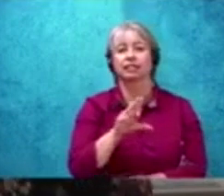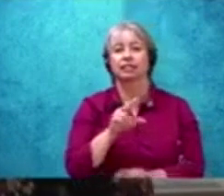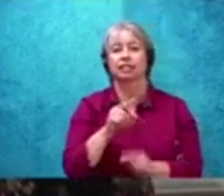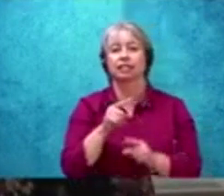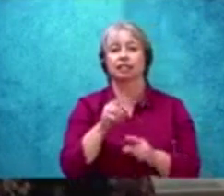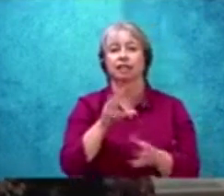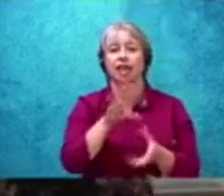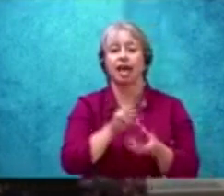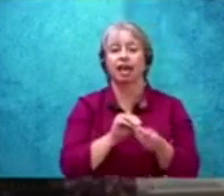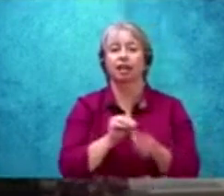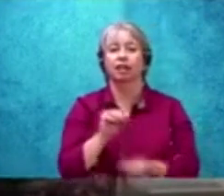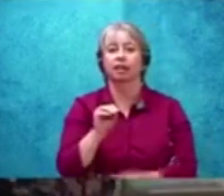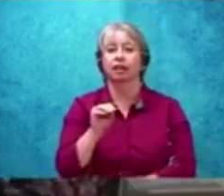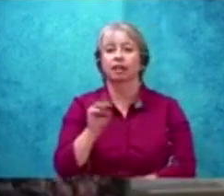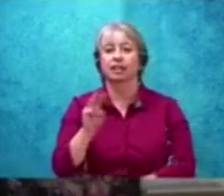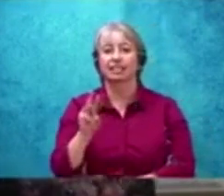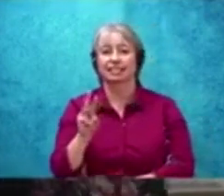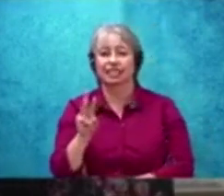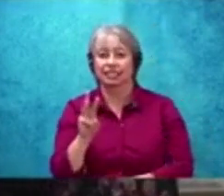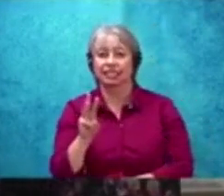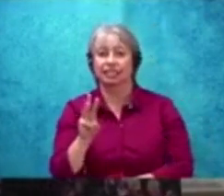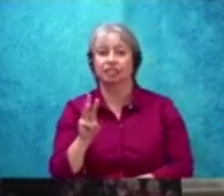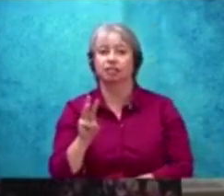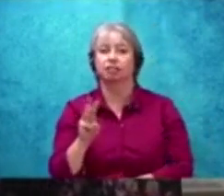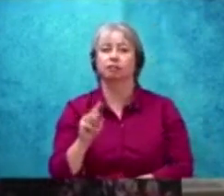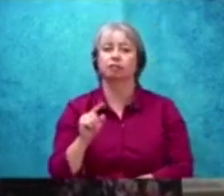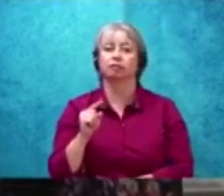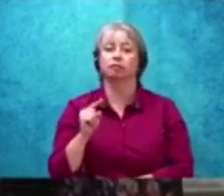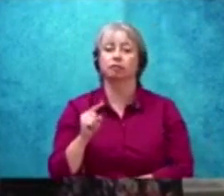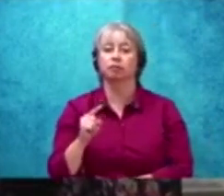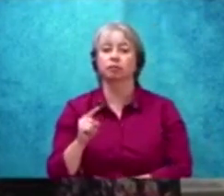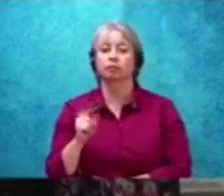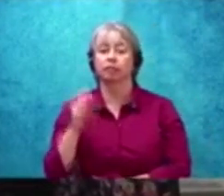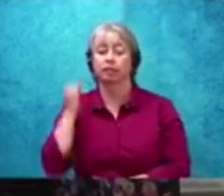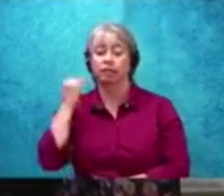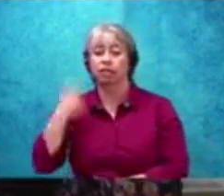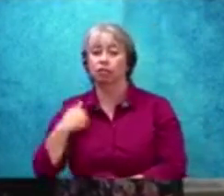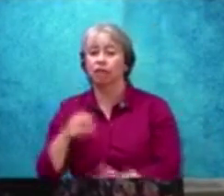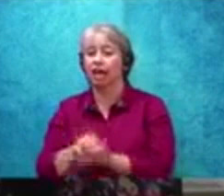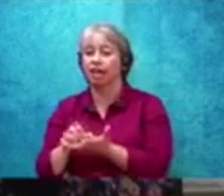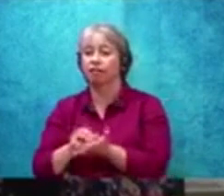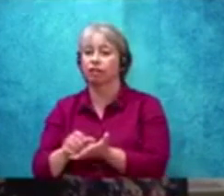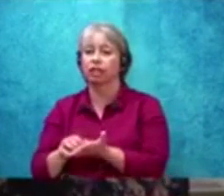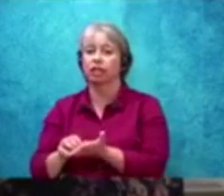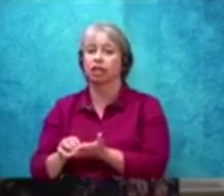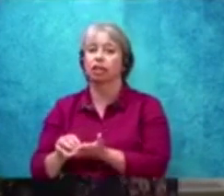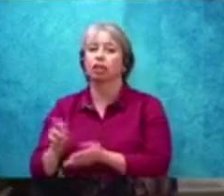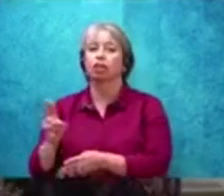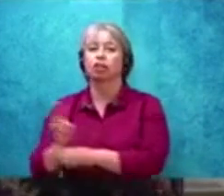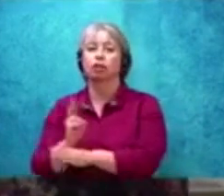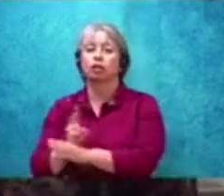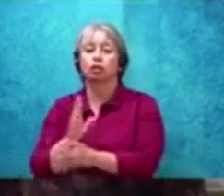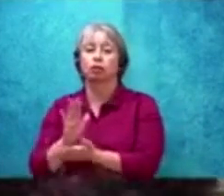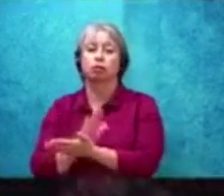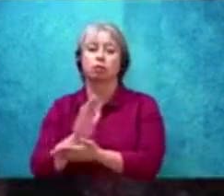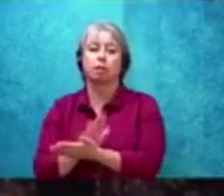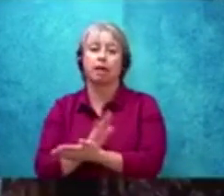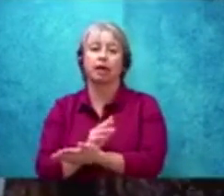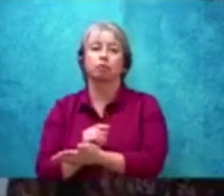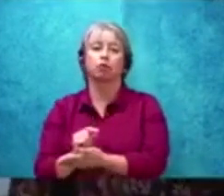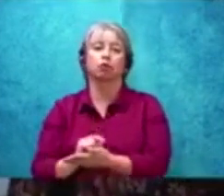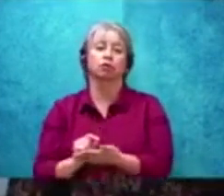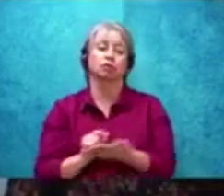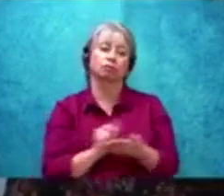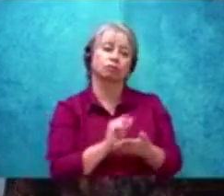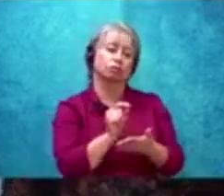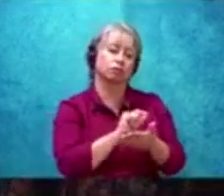And maybe you don't have a calculator handy. You can always go over to the side with scratch paper. I encourage my students to do this, is